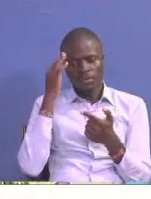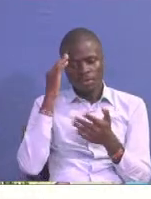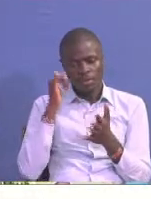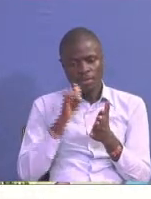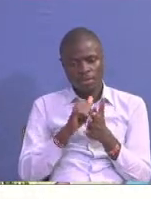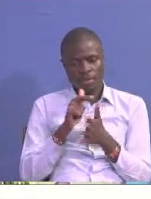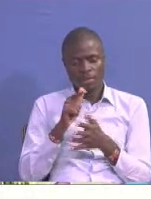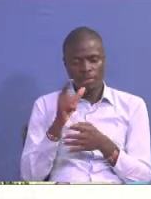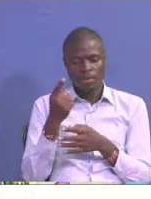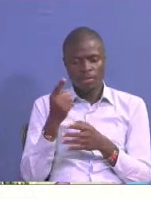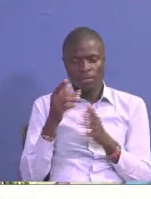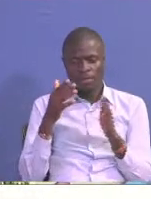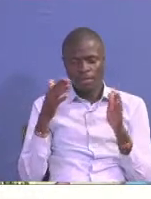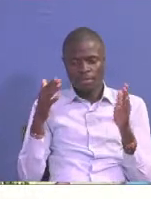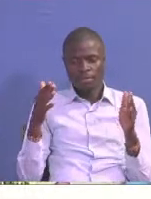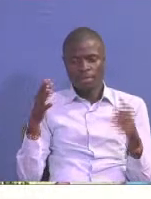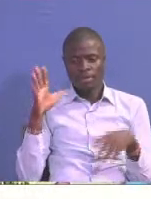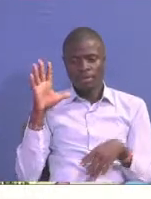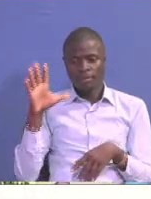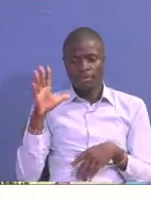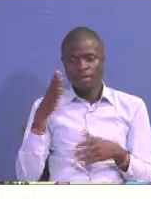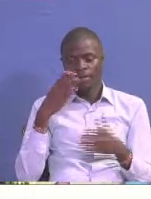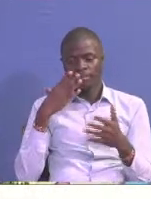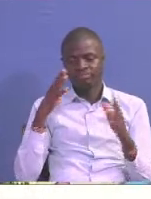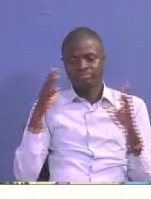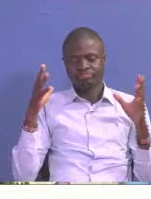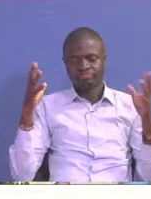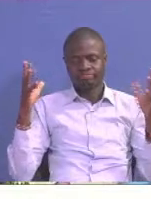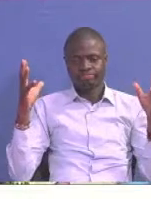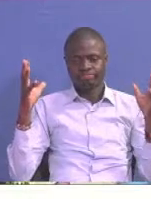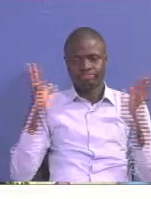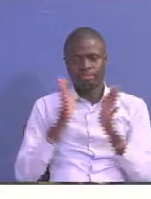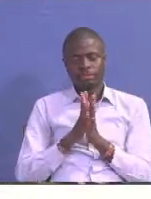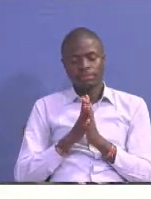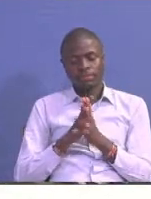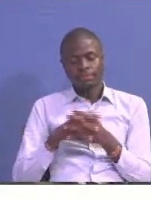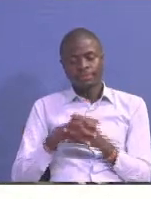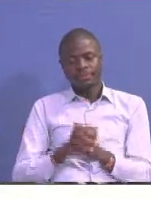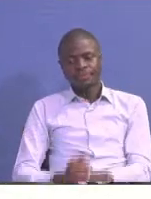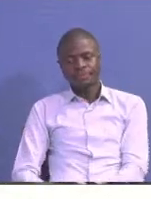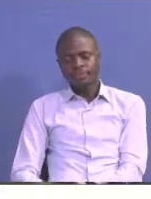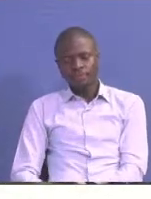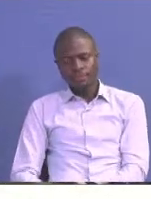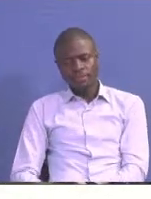are one of the big five. Thank you so much. A clap for our Chancellor, please.